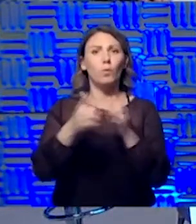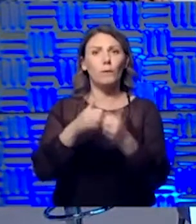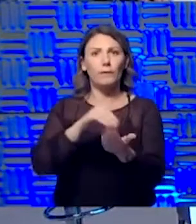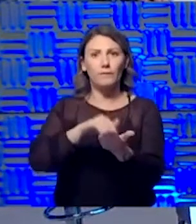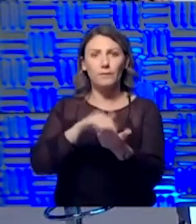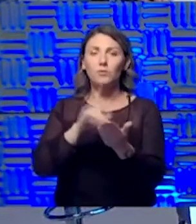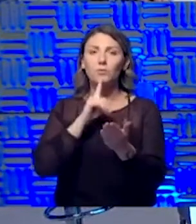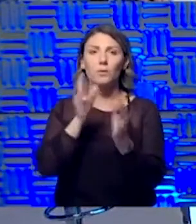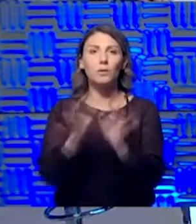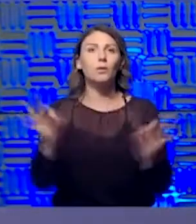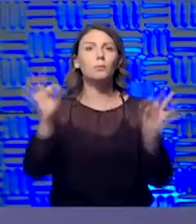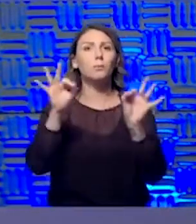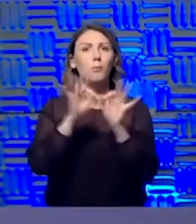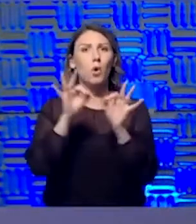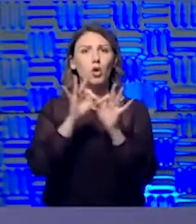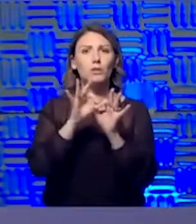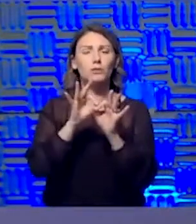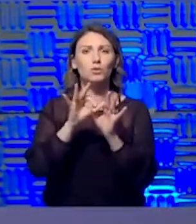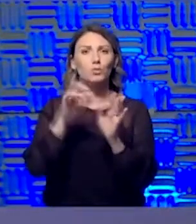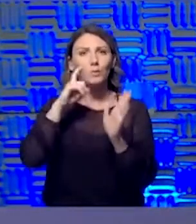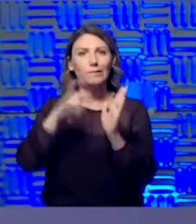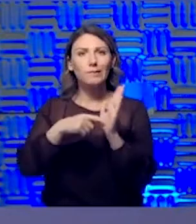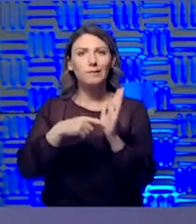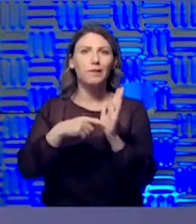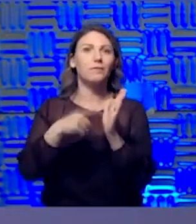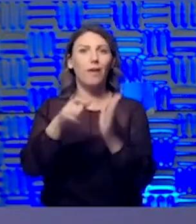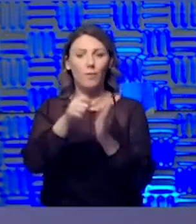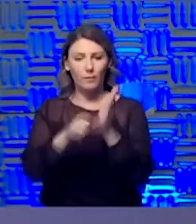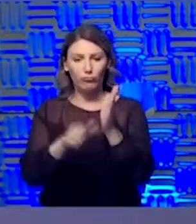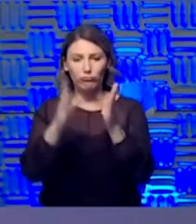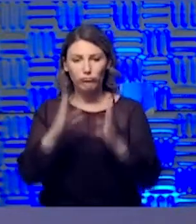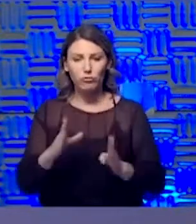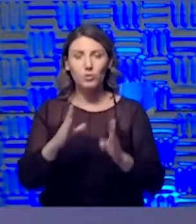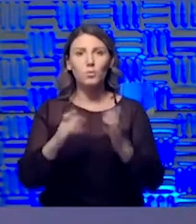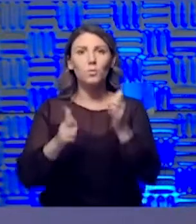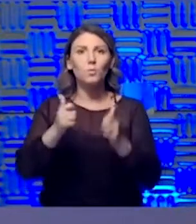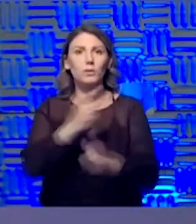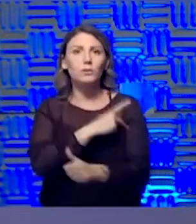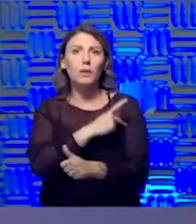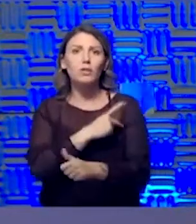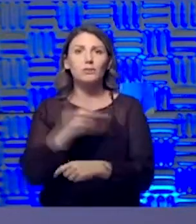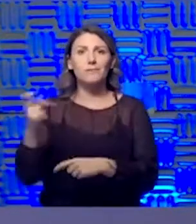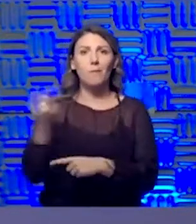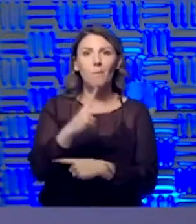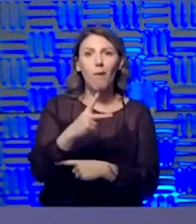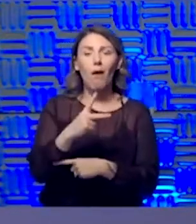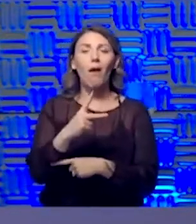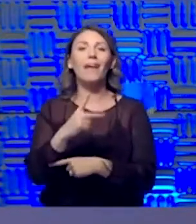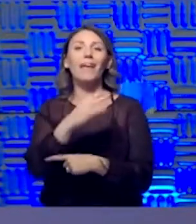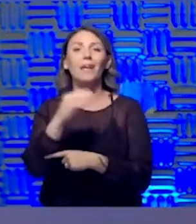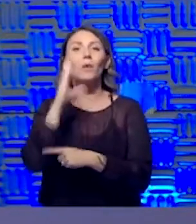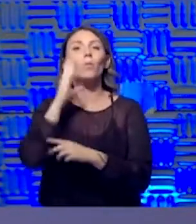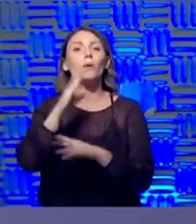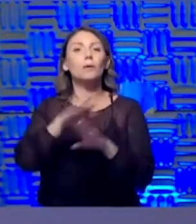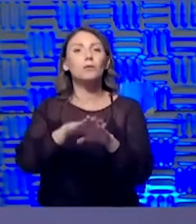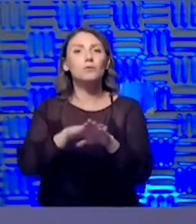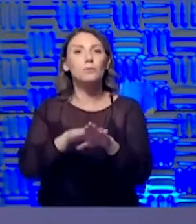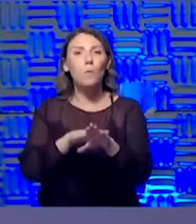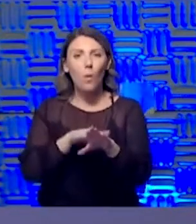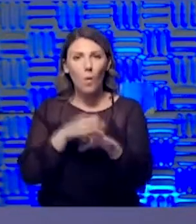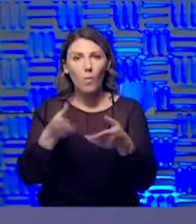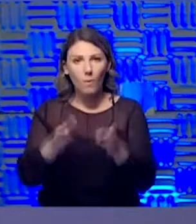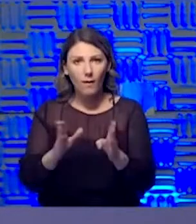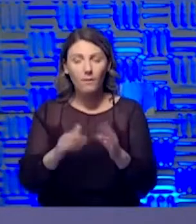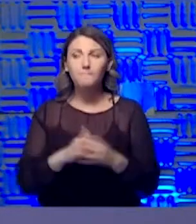important that we work with the surgeons to identify which patients do need to come back in, and we'll do this in a really gradual, slow way. You know, we know